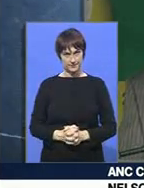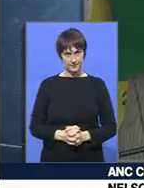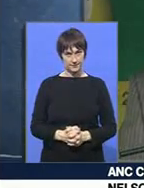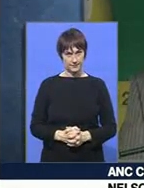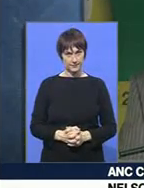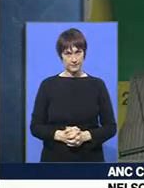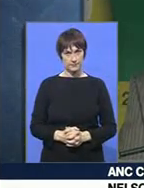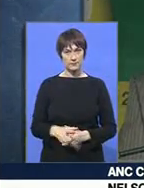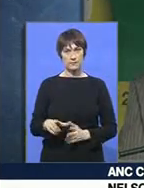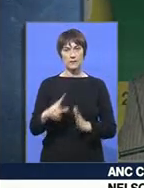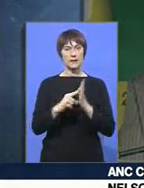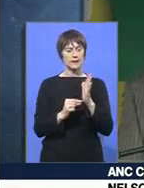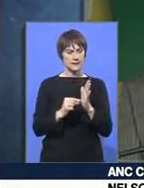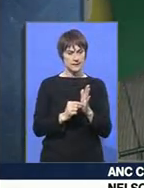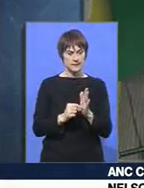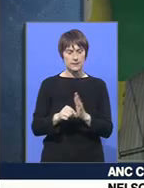On the 5th